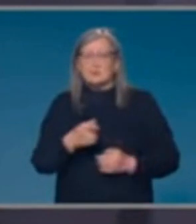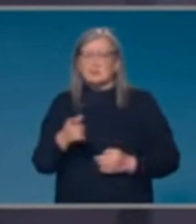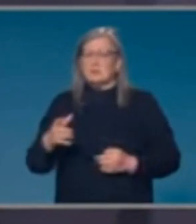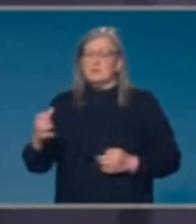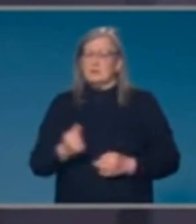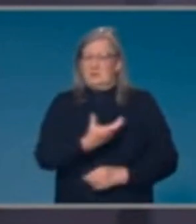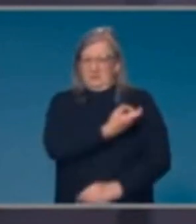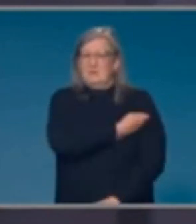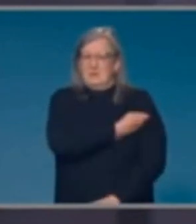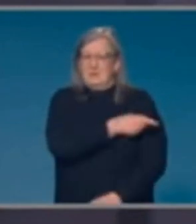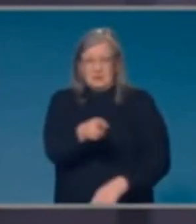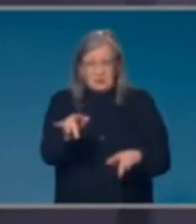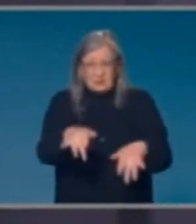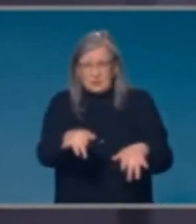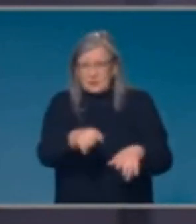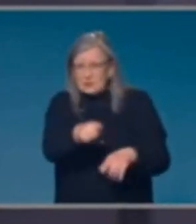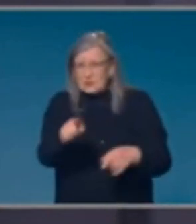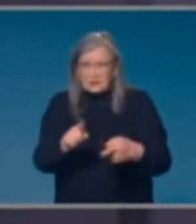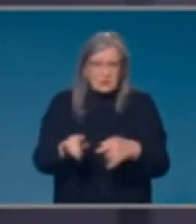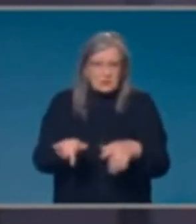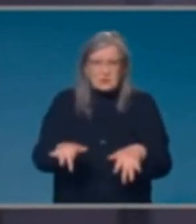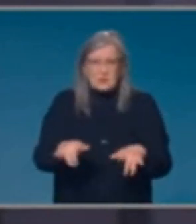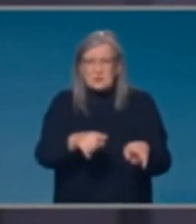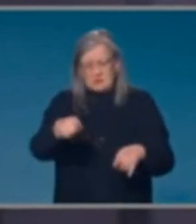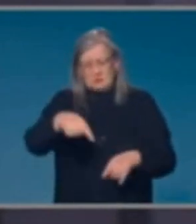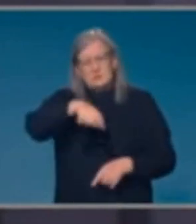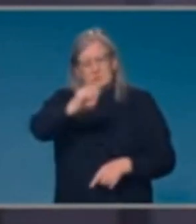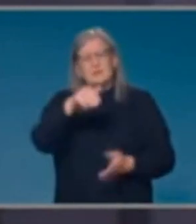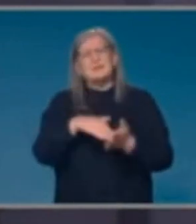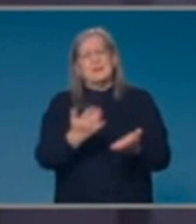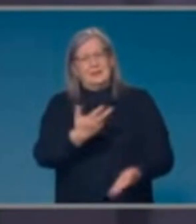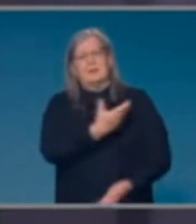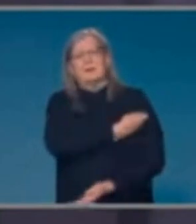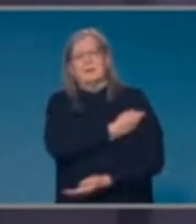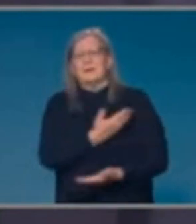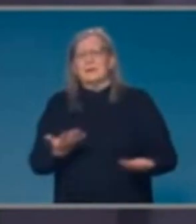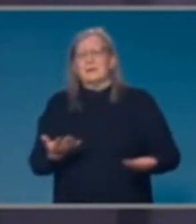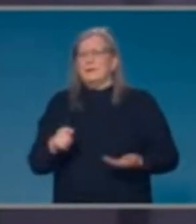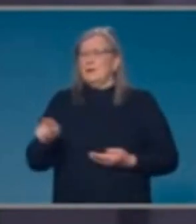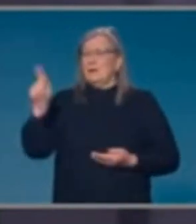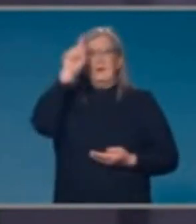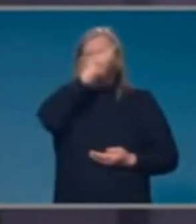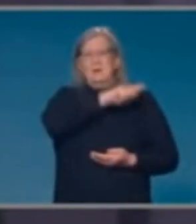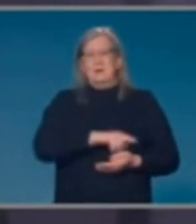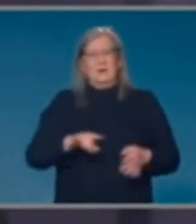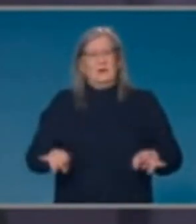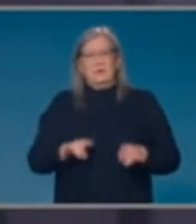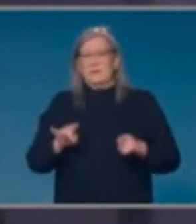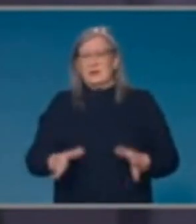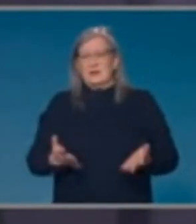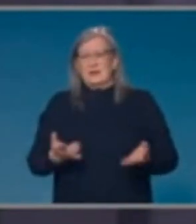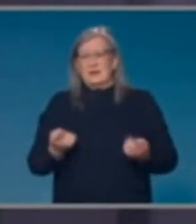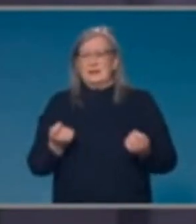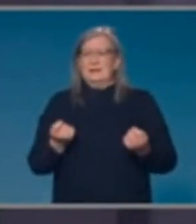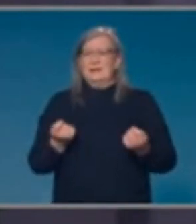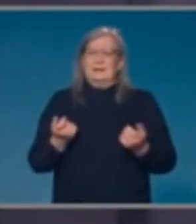yet with your first dose, please go now. In all states and territories in Australia, it is very, very easy to make